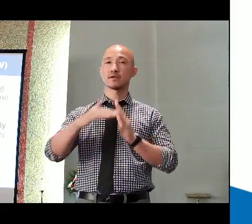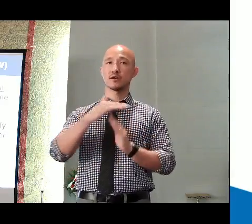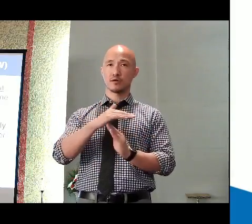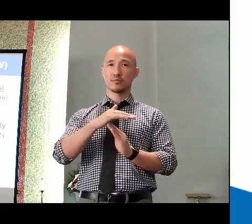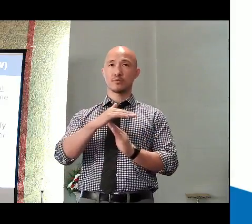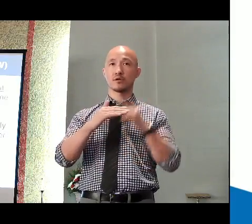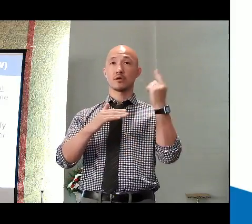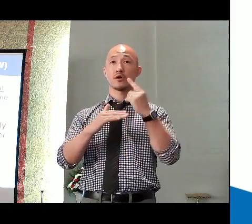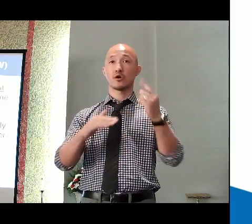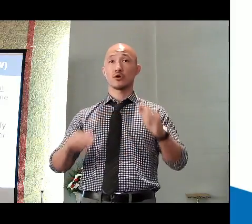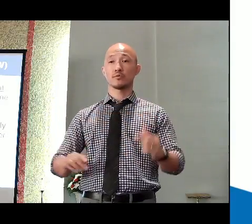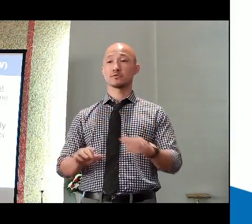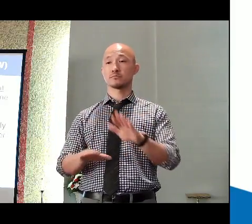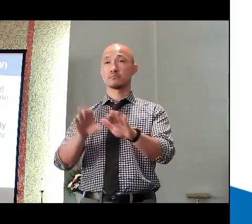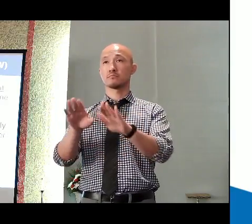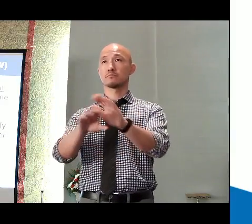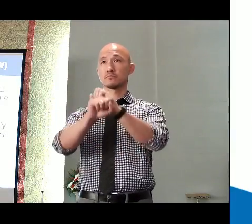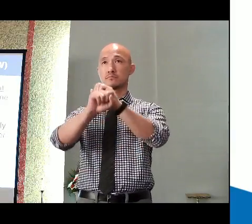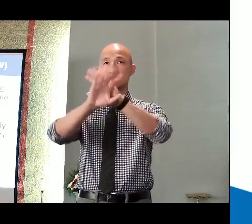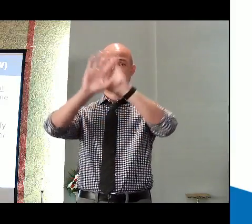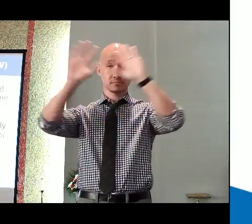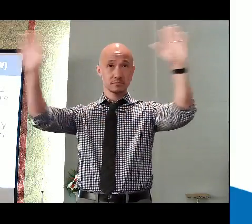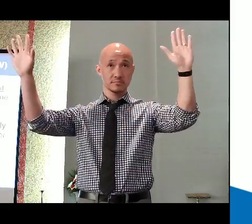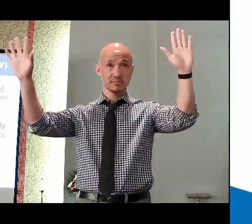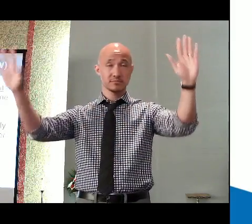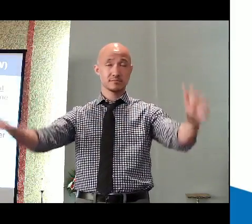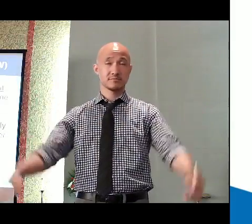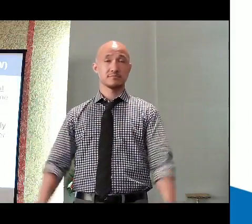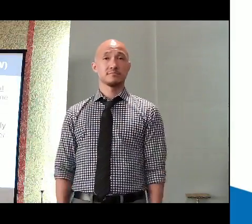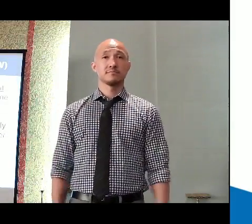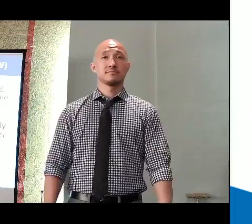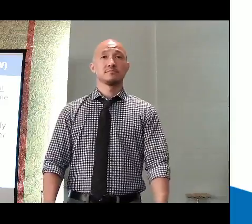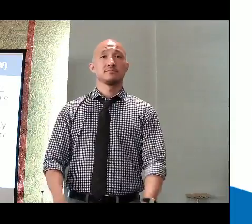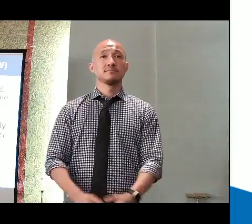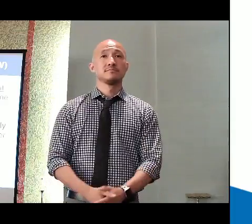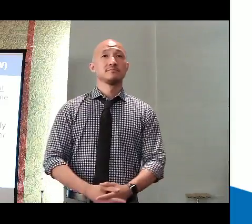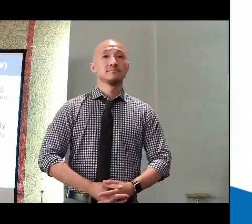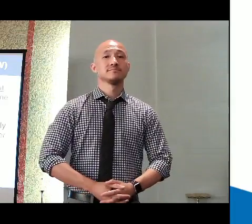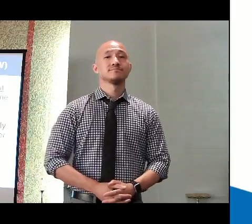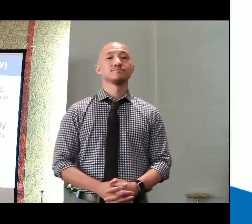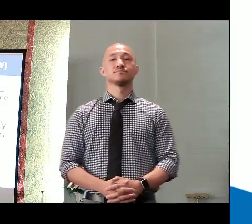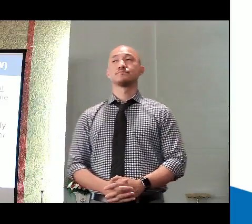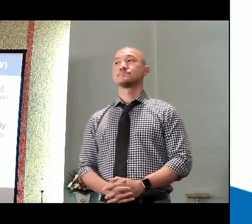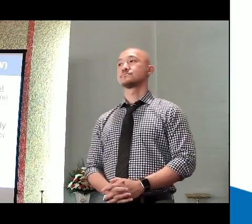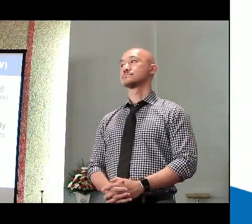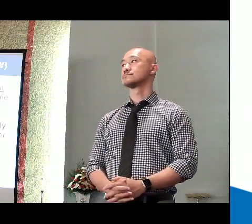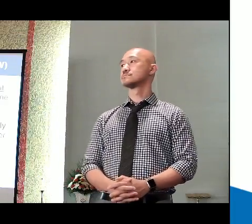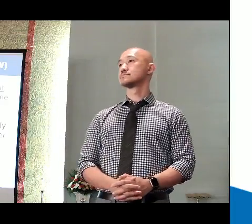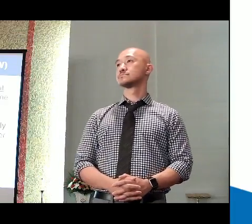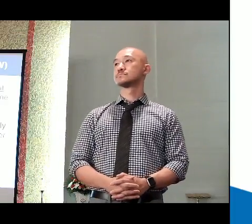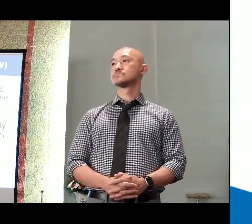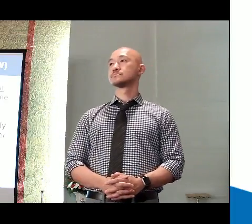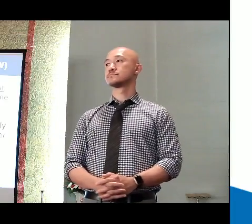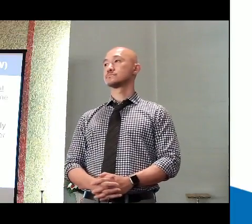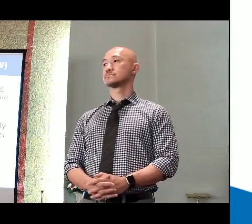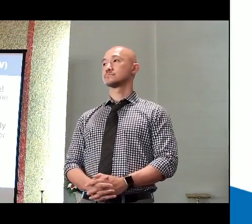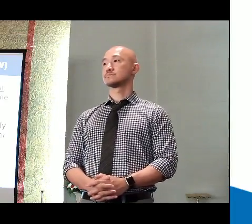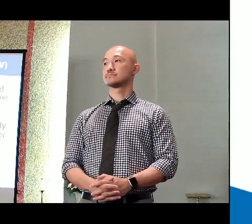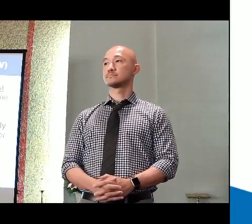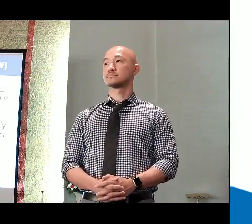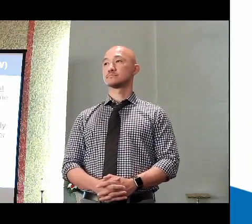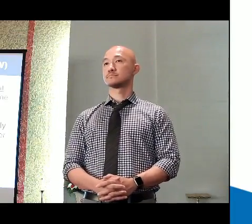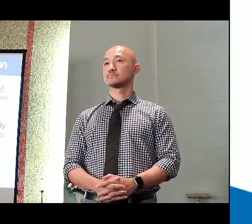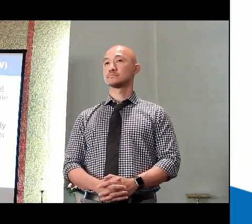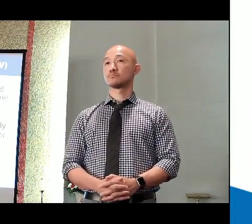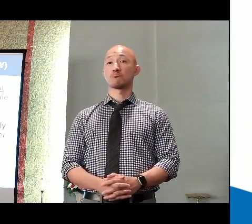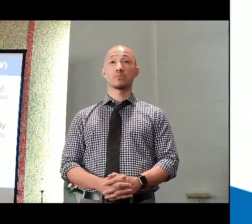now could take advantage of the fact that he made himself vulnerable. Now, when I say these things, I want to let you know, I'm not trying